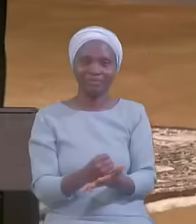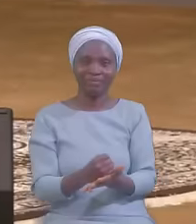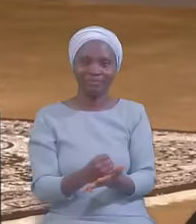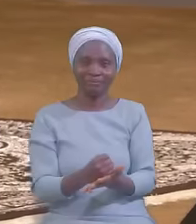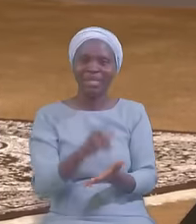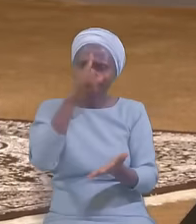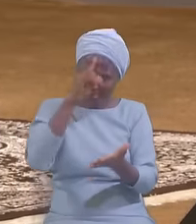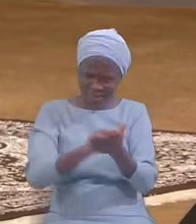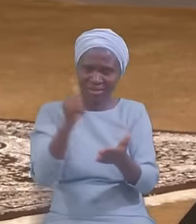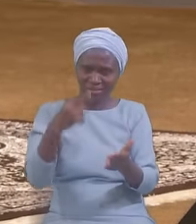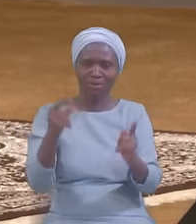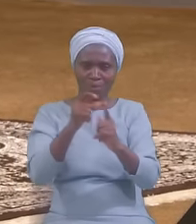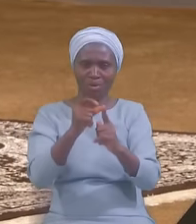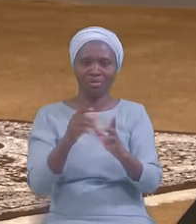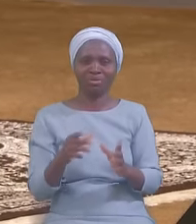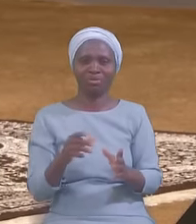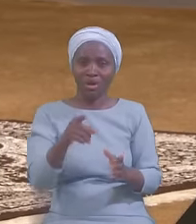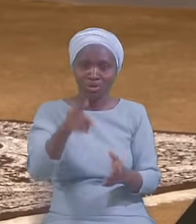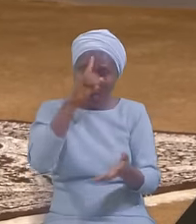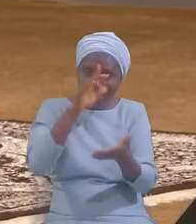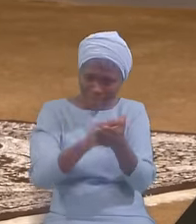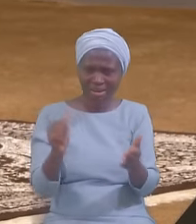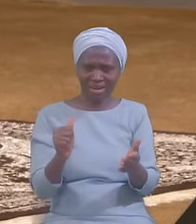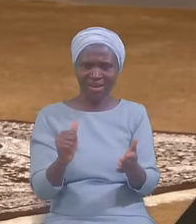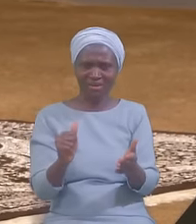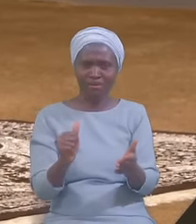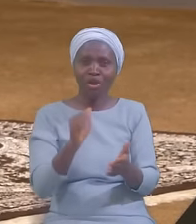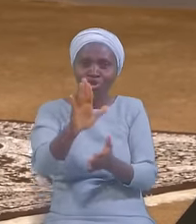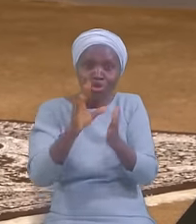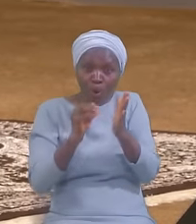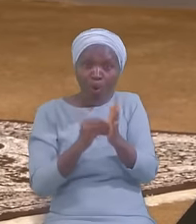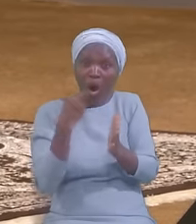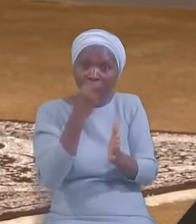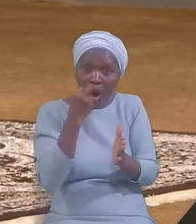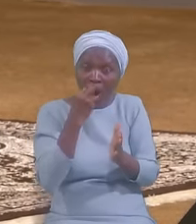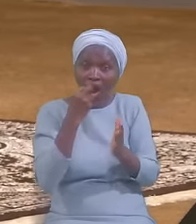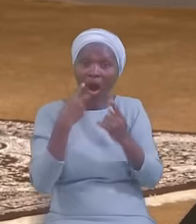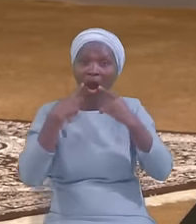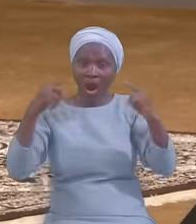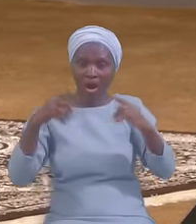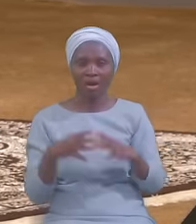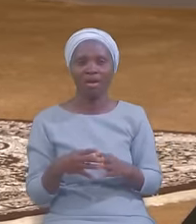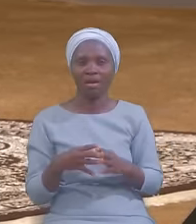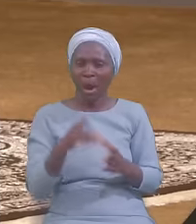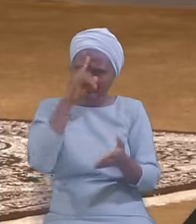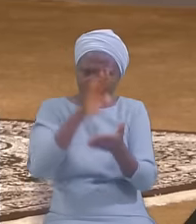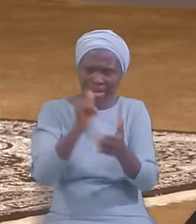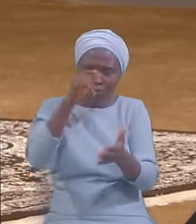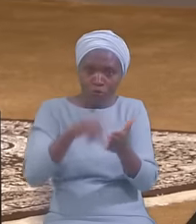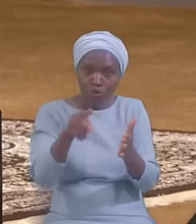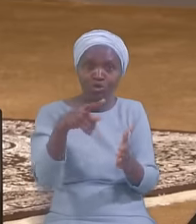Believe the word. Believe your own utterance. And believe what you